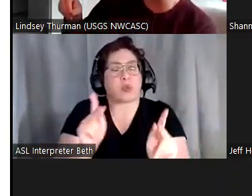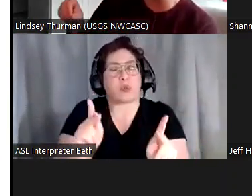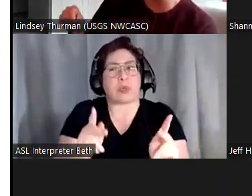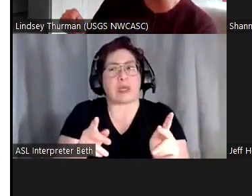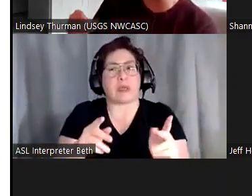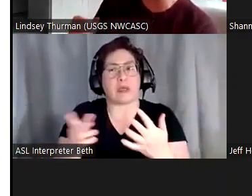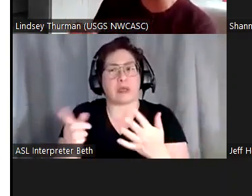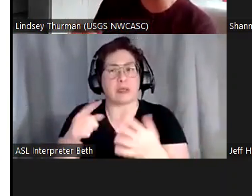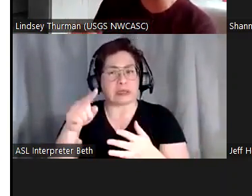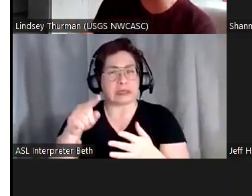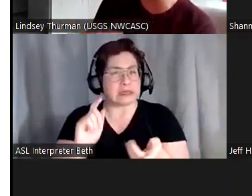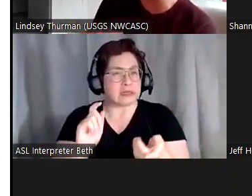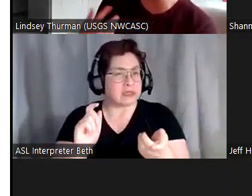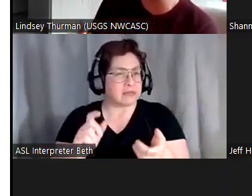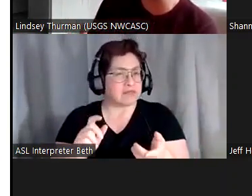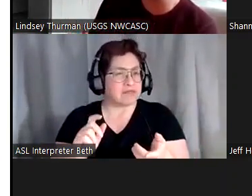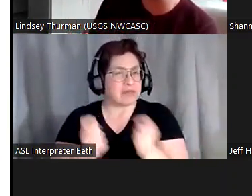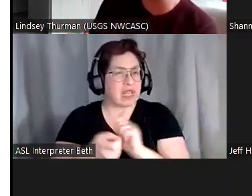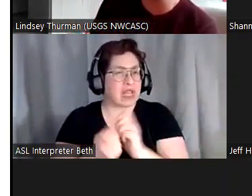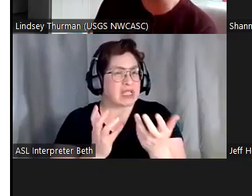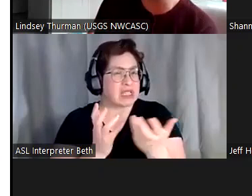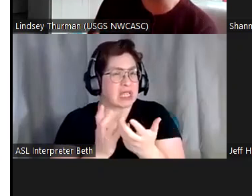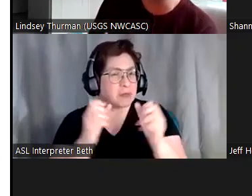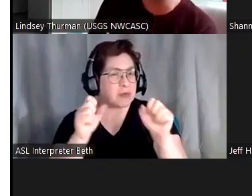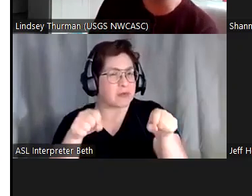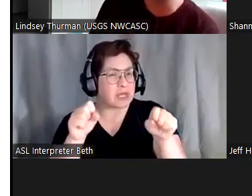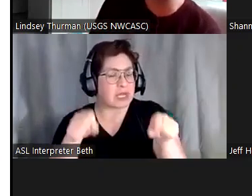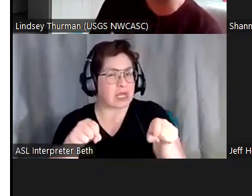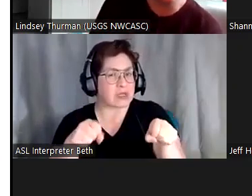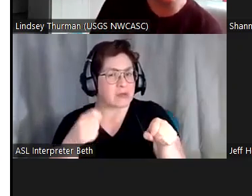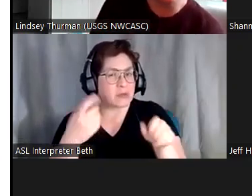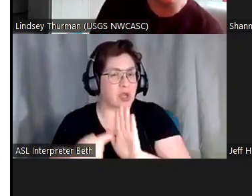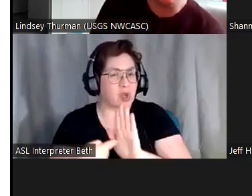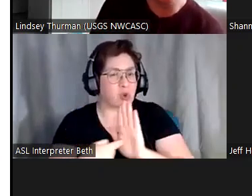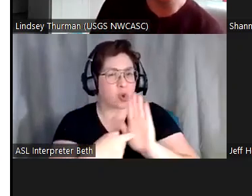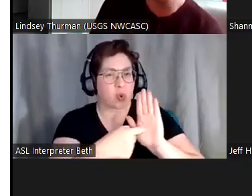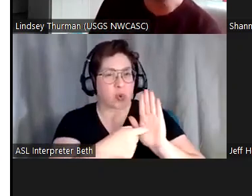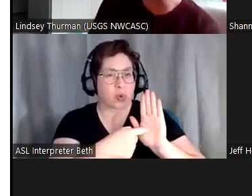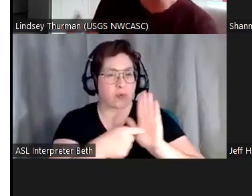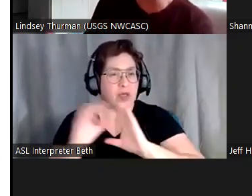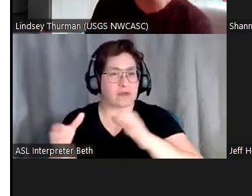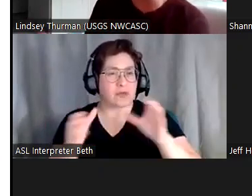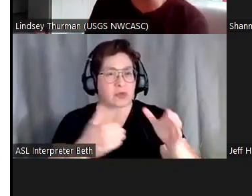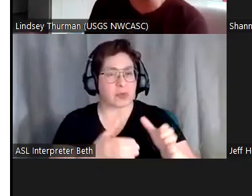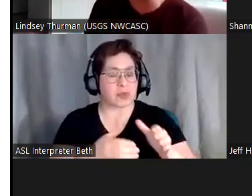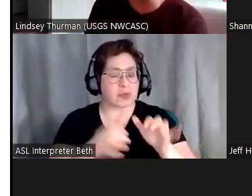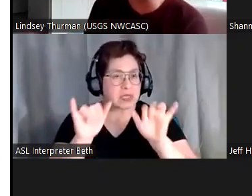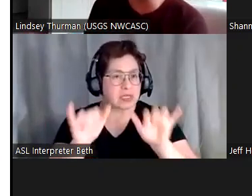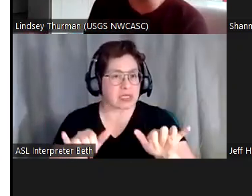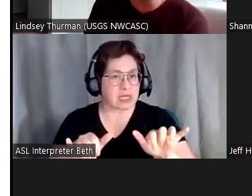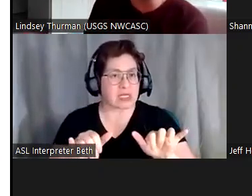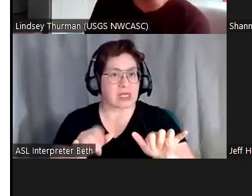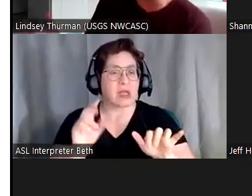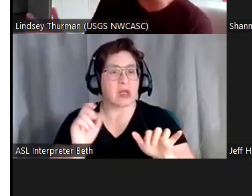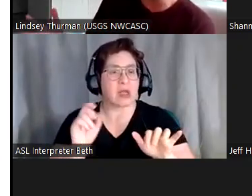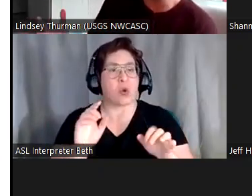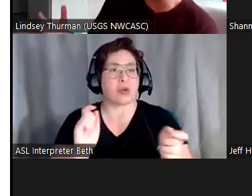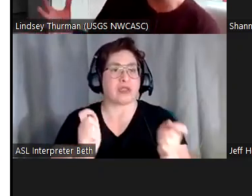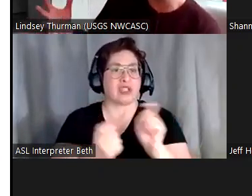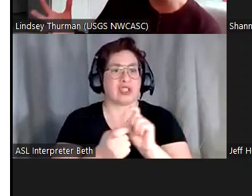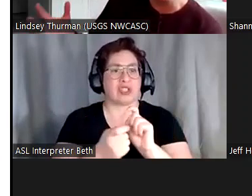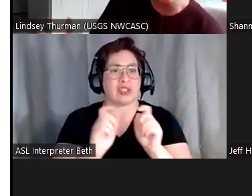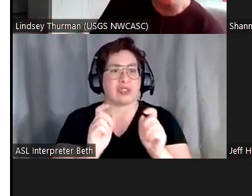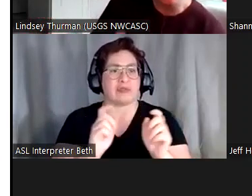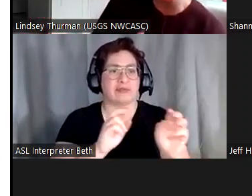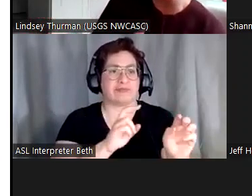this adaptive capacity assessment reveals opportunities for the species to persist in place or shift in space. Because that